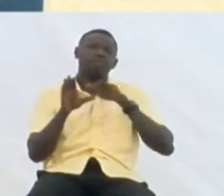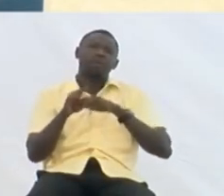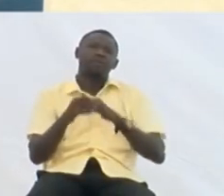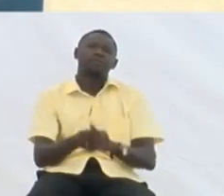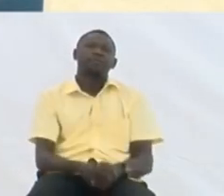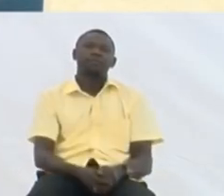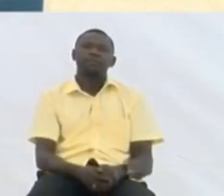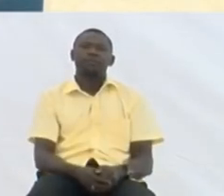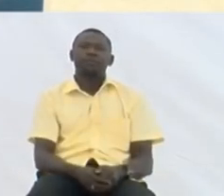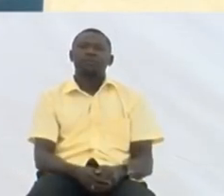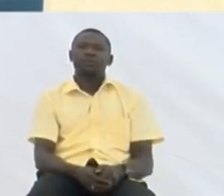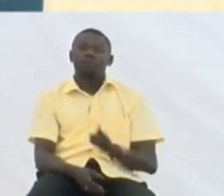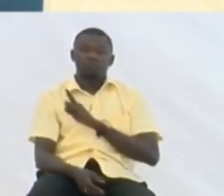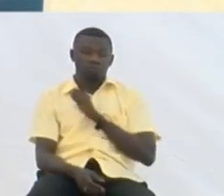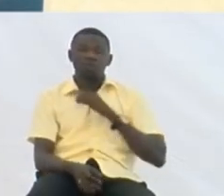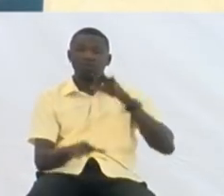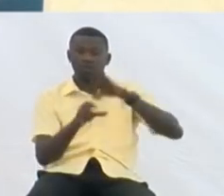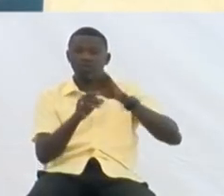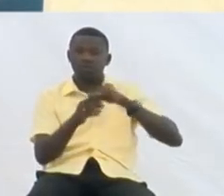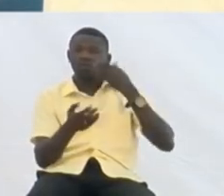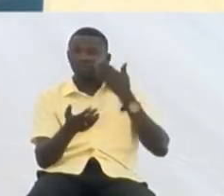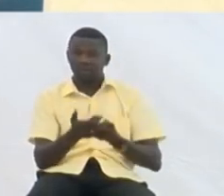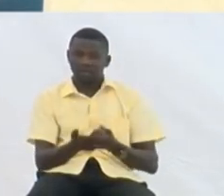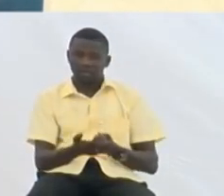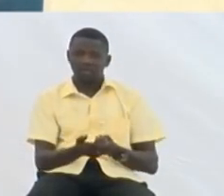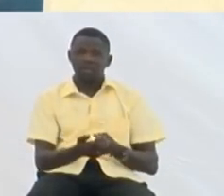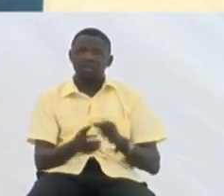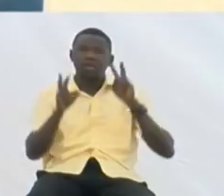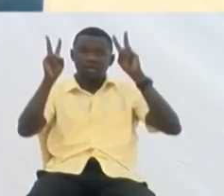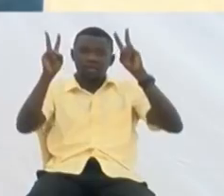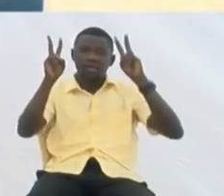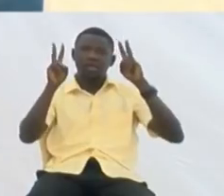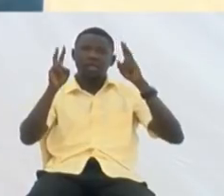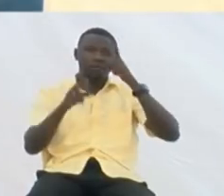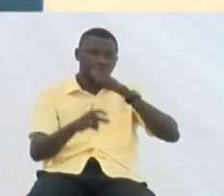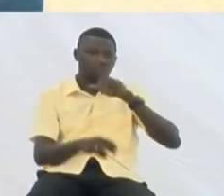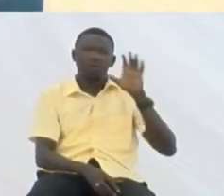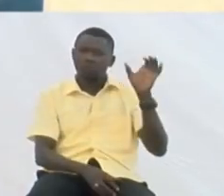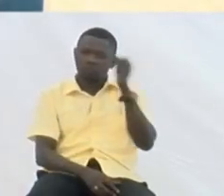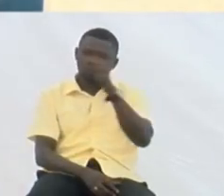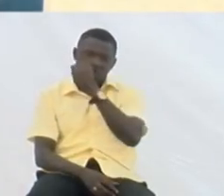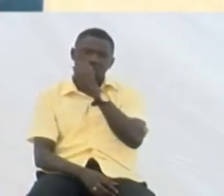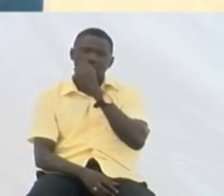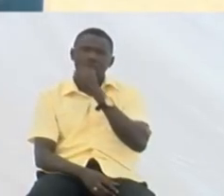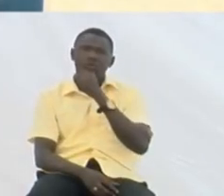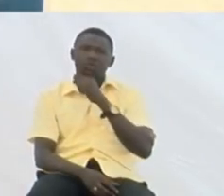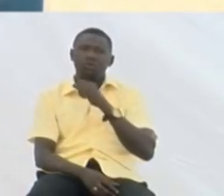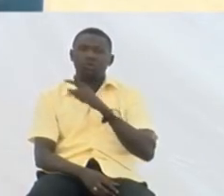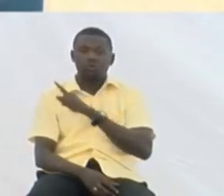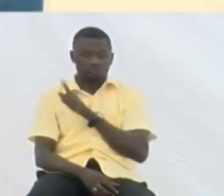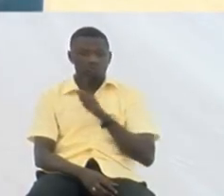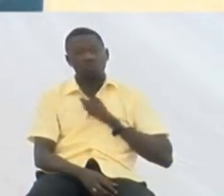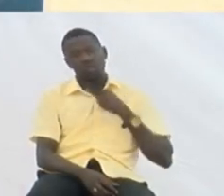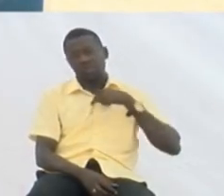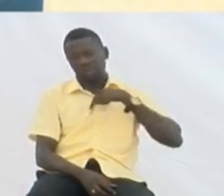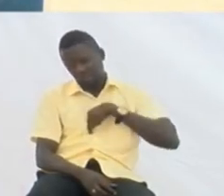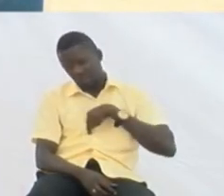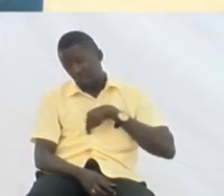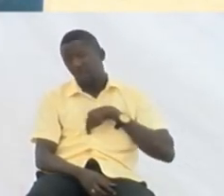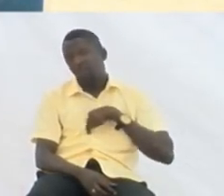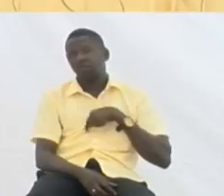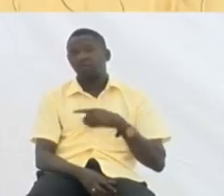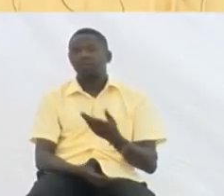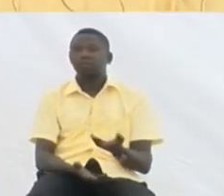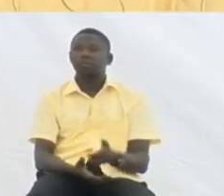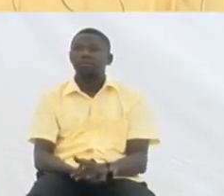fai. We voted. Yaya kanyeta. Yaya won. Ntolipe sunurinde. We were